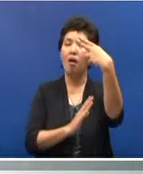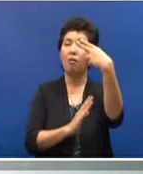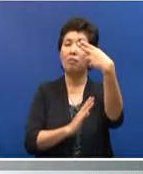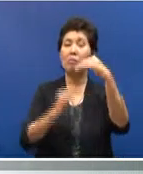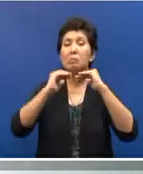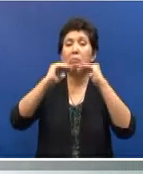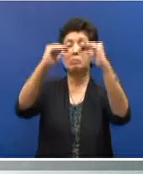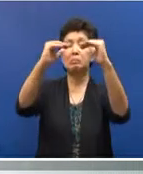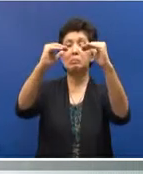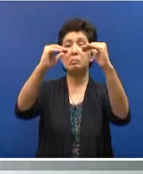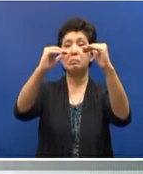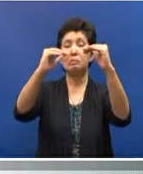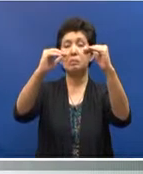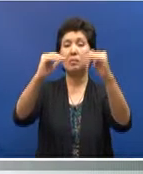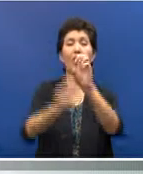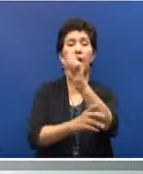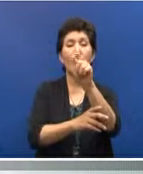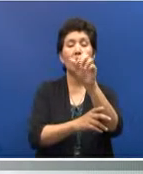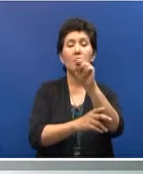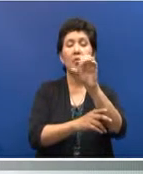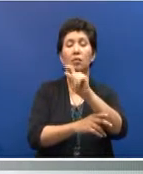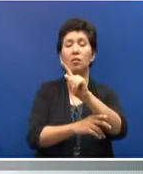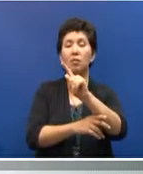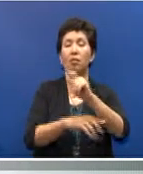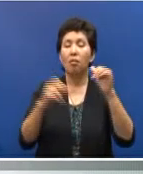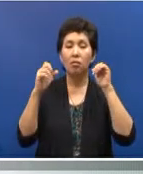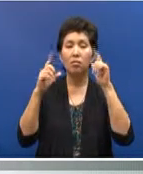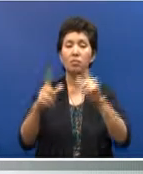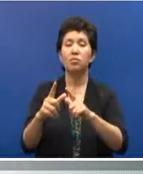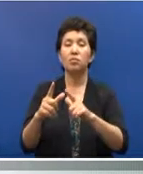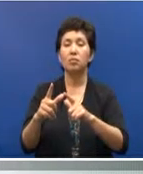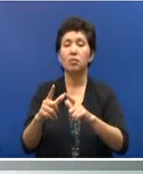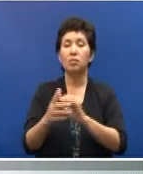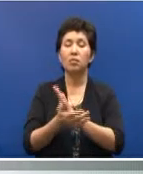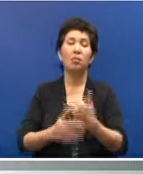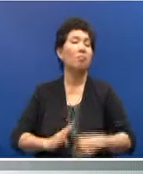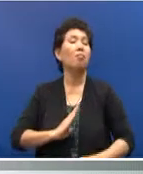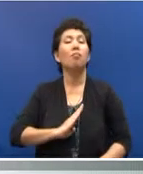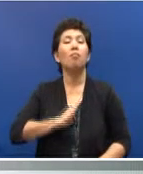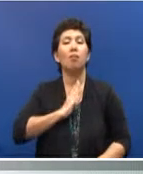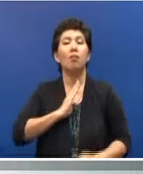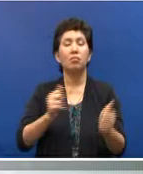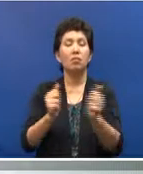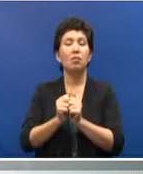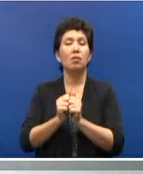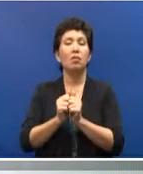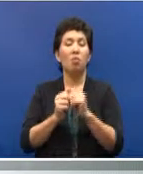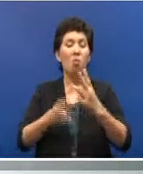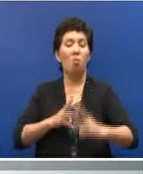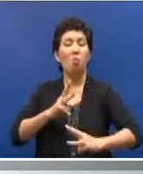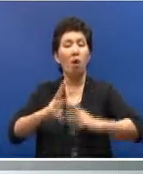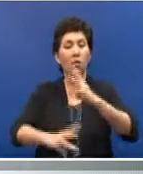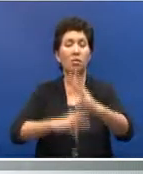and degree of ethnic or racial consciousness. Okay, and they are proud of their cultural heritage. Okay, so that is